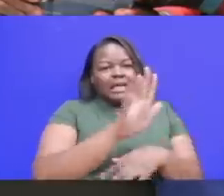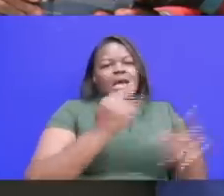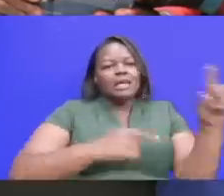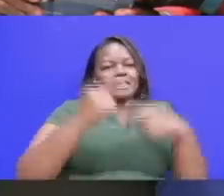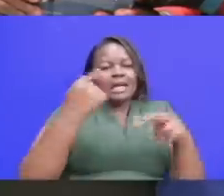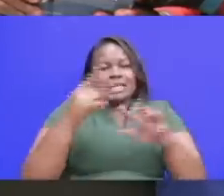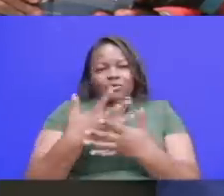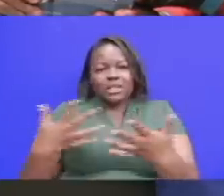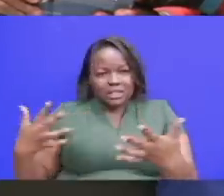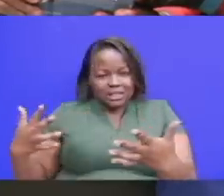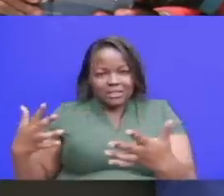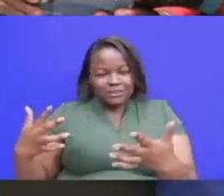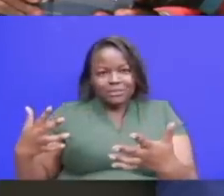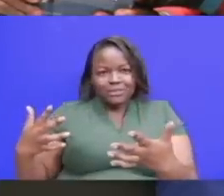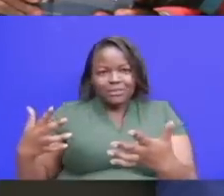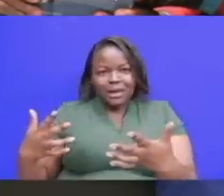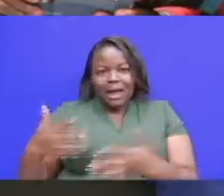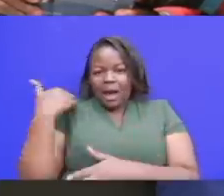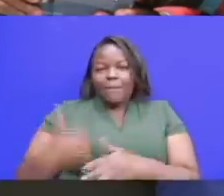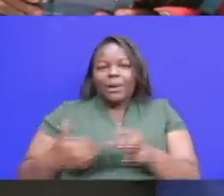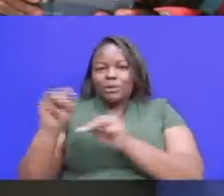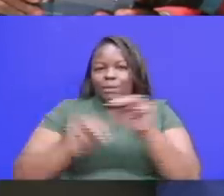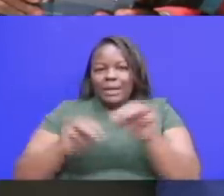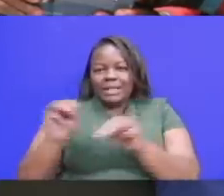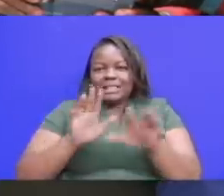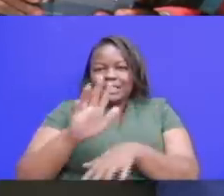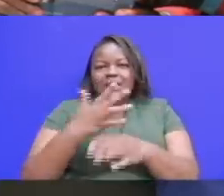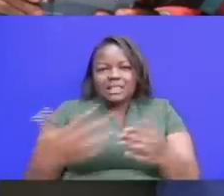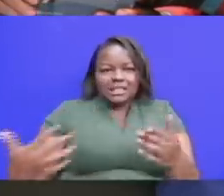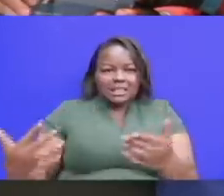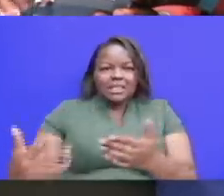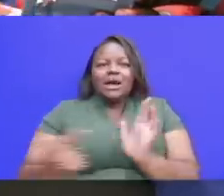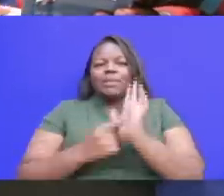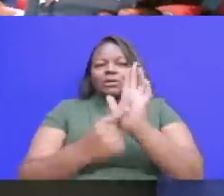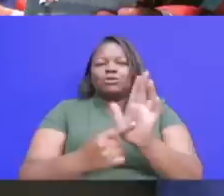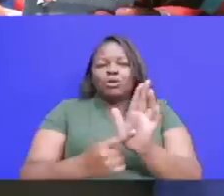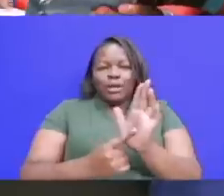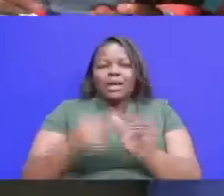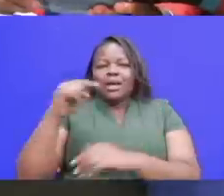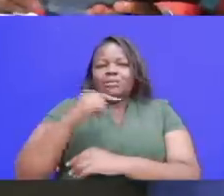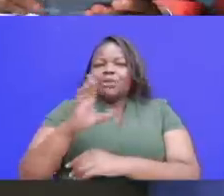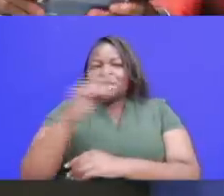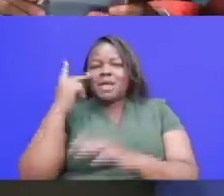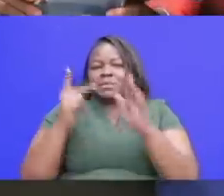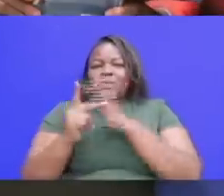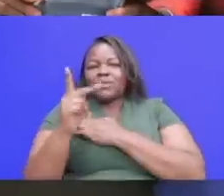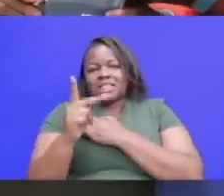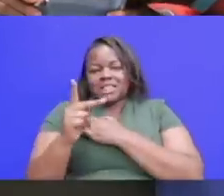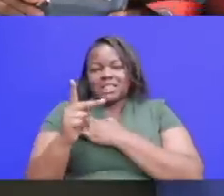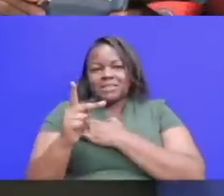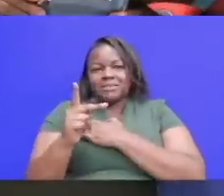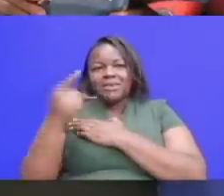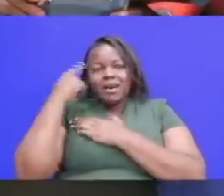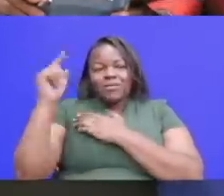Subtly, I get you. Yes. Subtly managing his succession on who by he giving take over. Indication. He was being prophetic by action. Yes, of